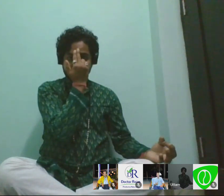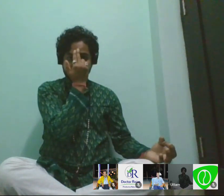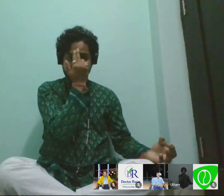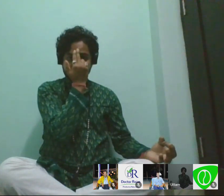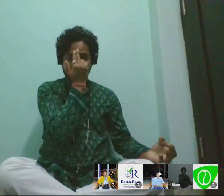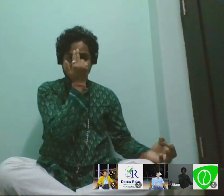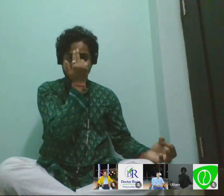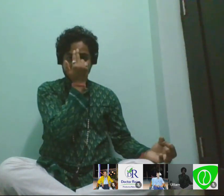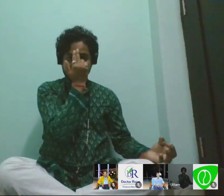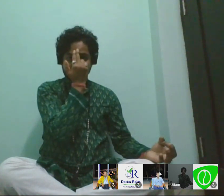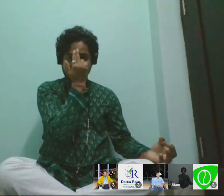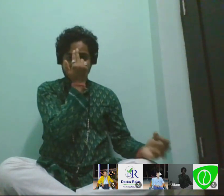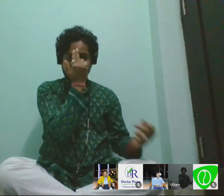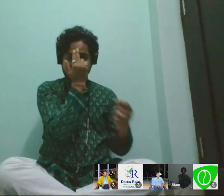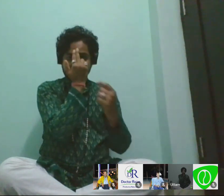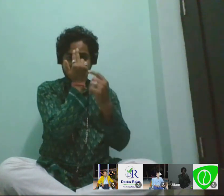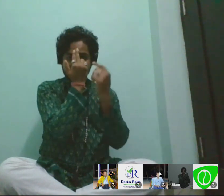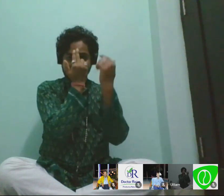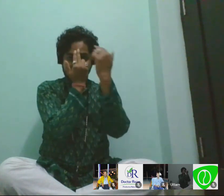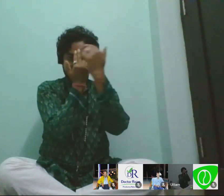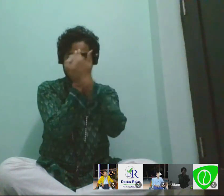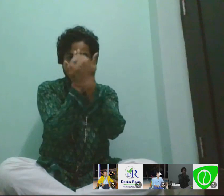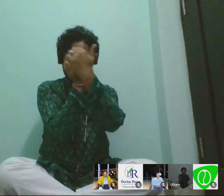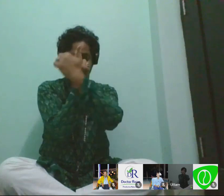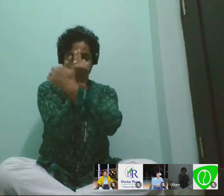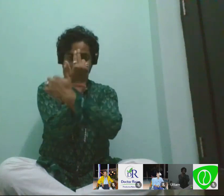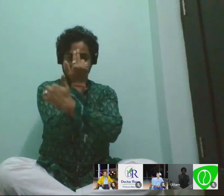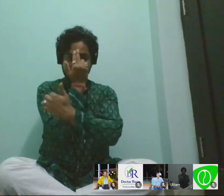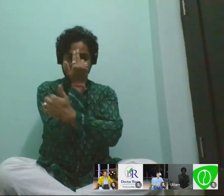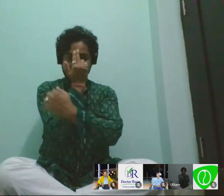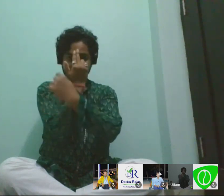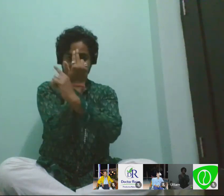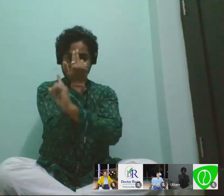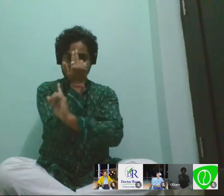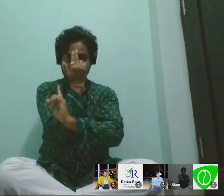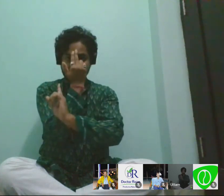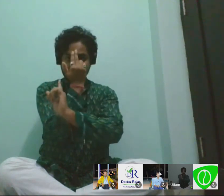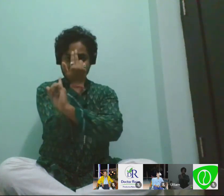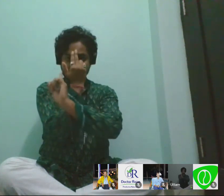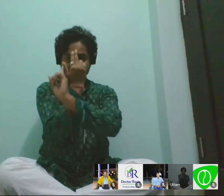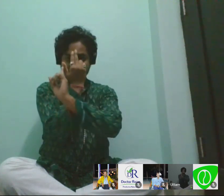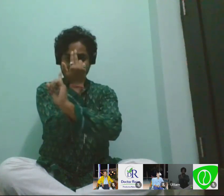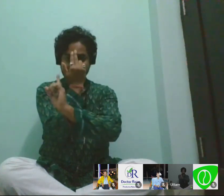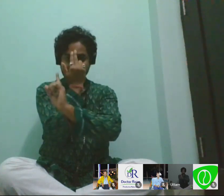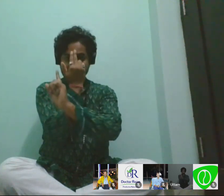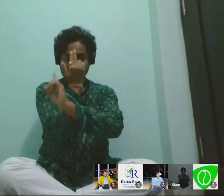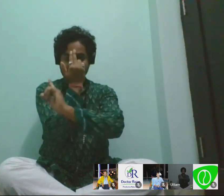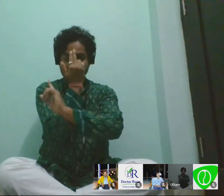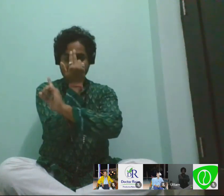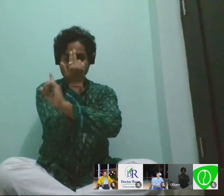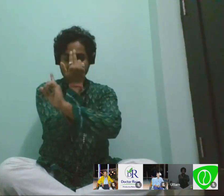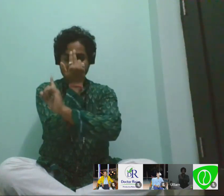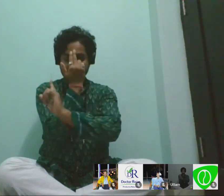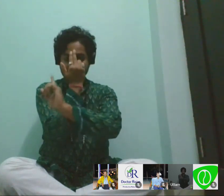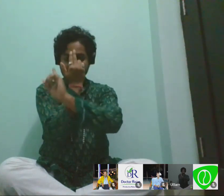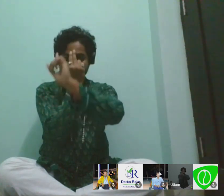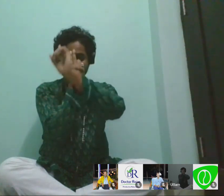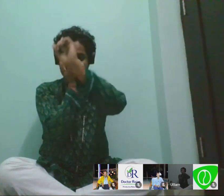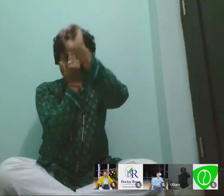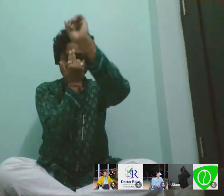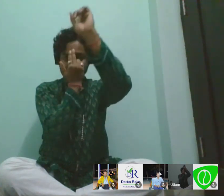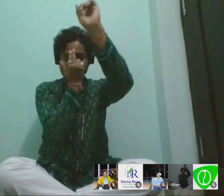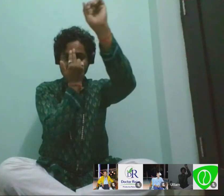Okay, continue. And then after you exhale from the right, you inhale from the left. Sorry, inhale from the